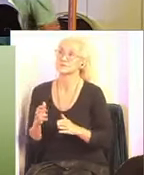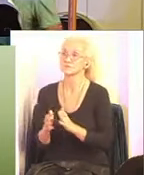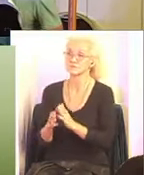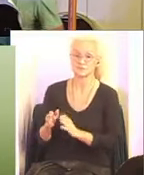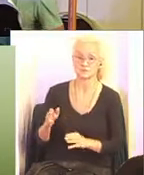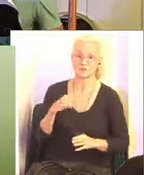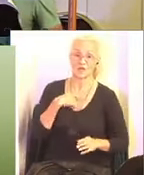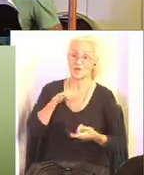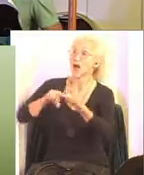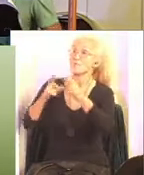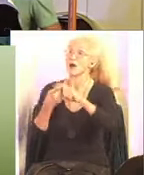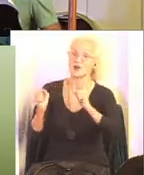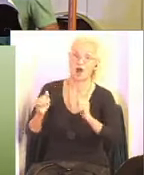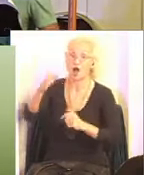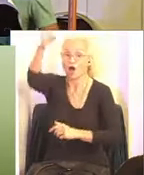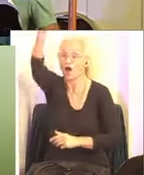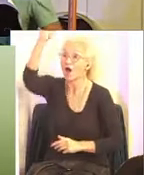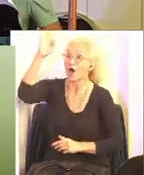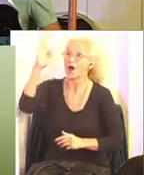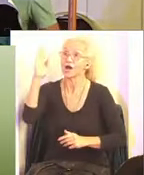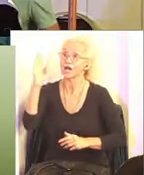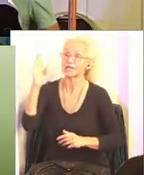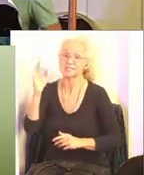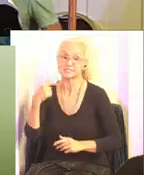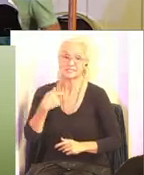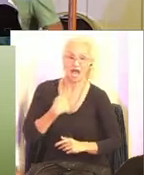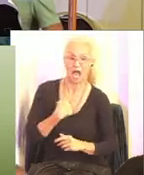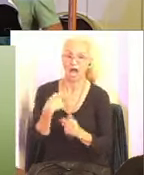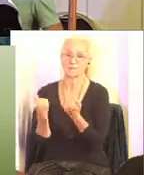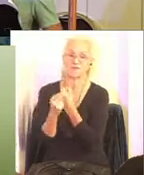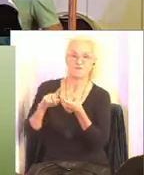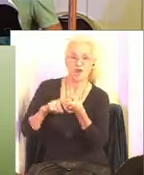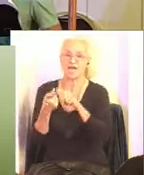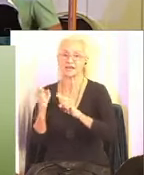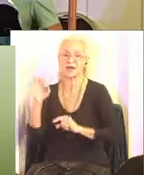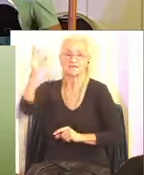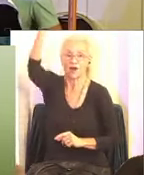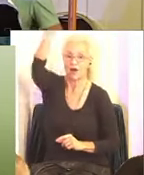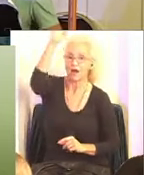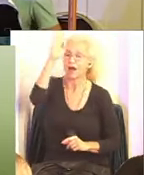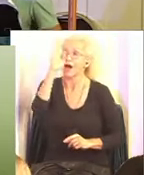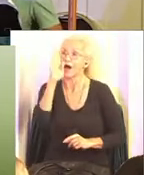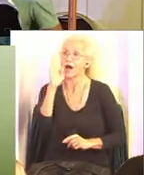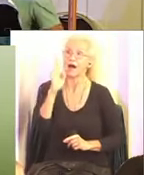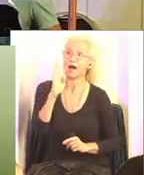I am a friend of God. I am a friend of God.